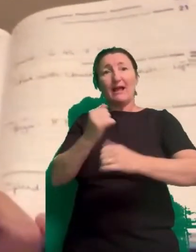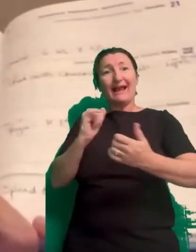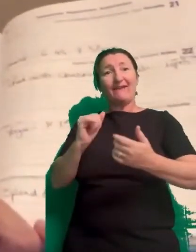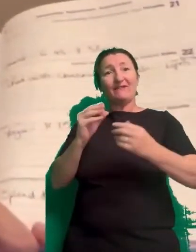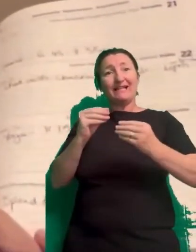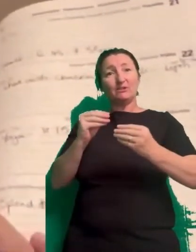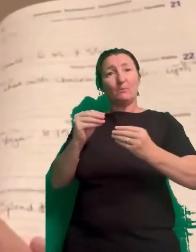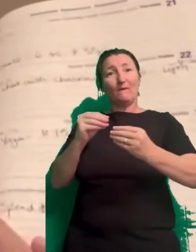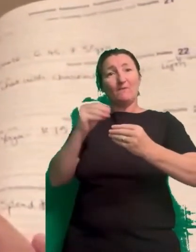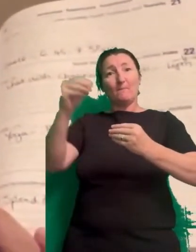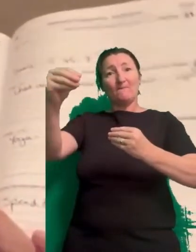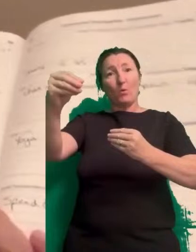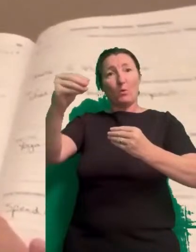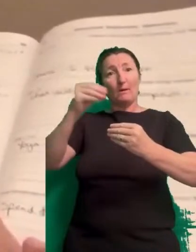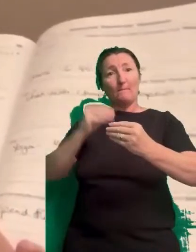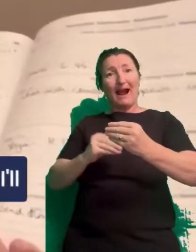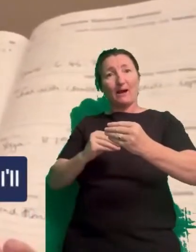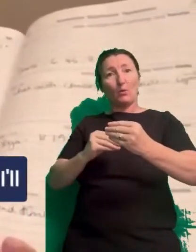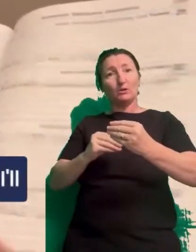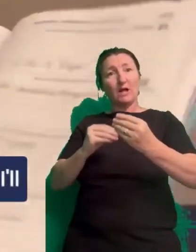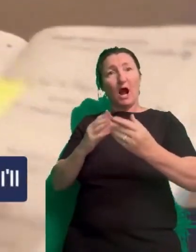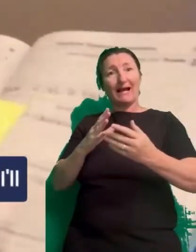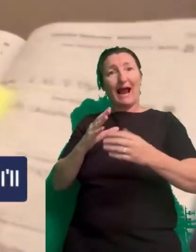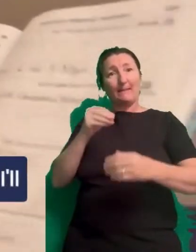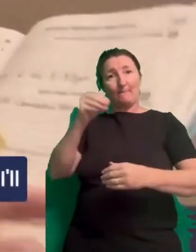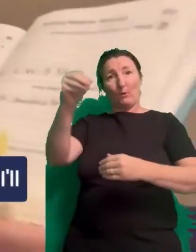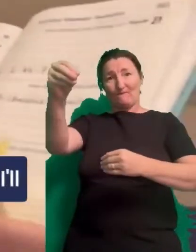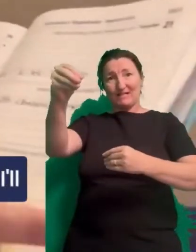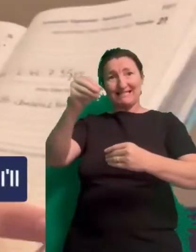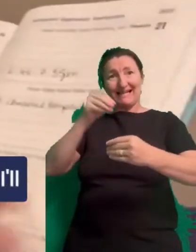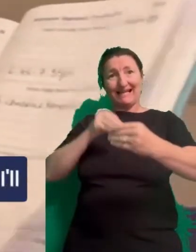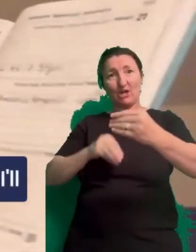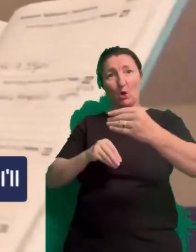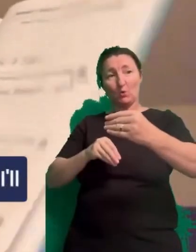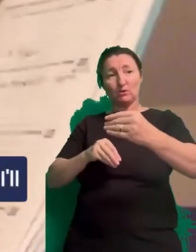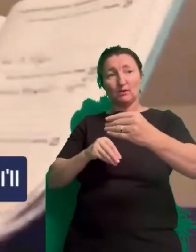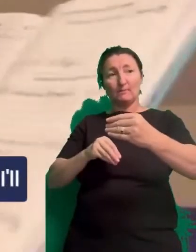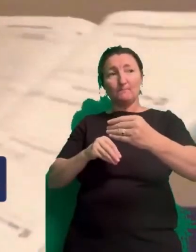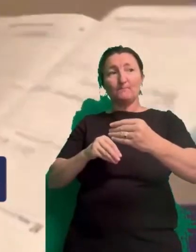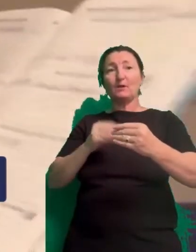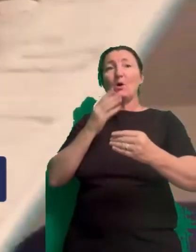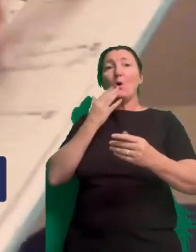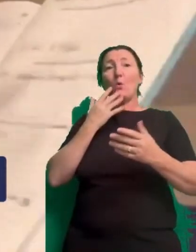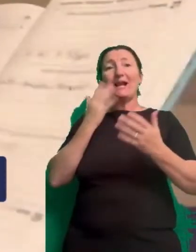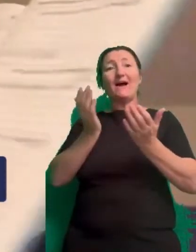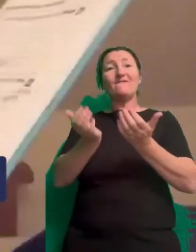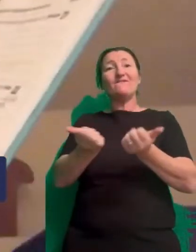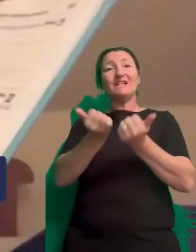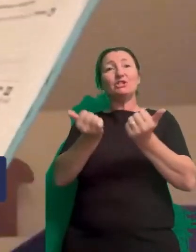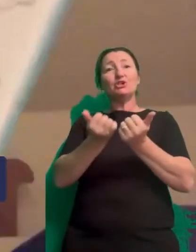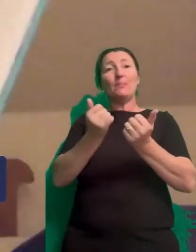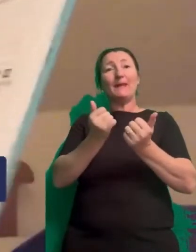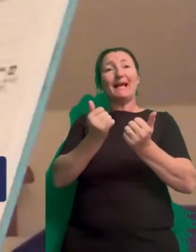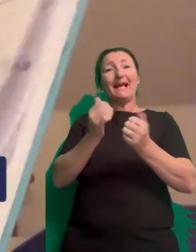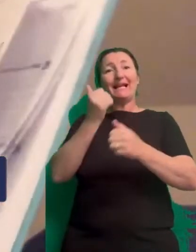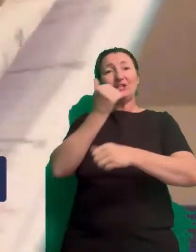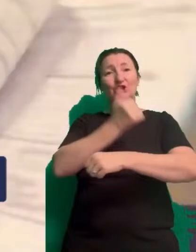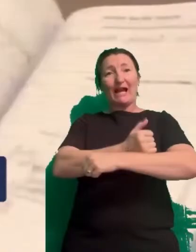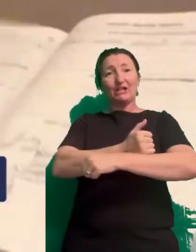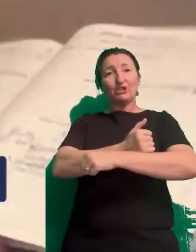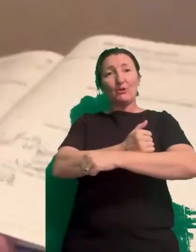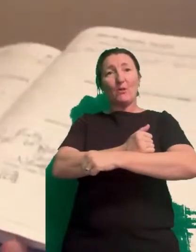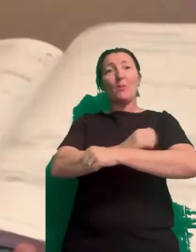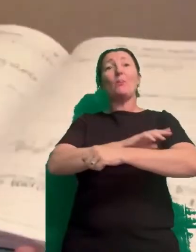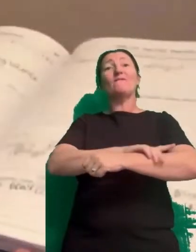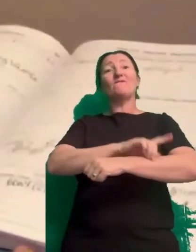it goes. And this sticky note, as soon as I've done the injection, it then jumps to the following week, and I'll count out the days after I've